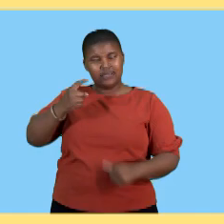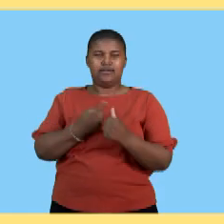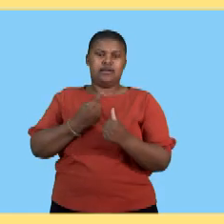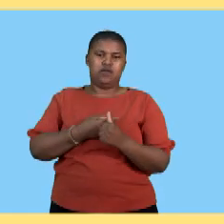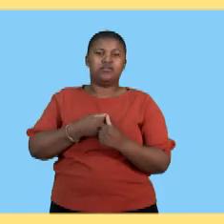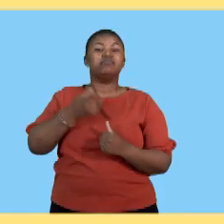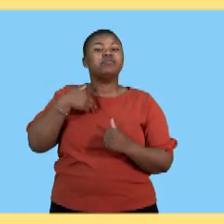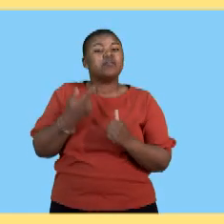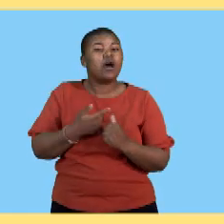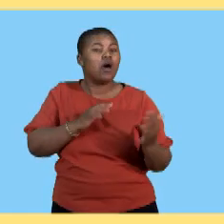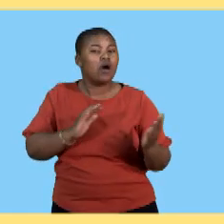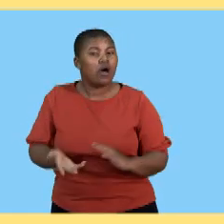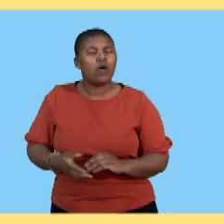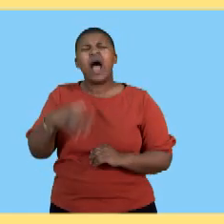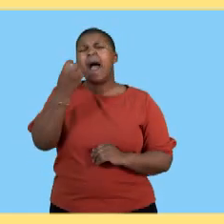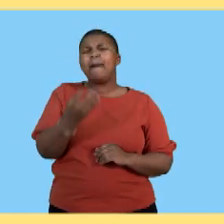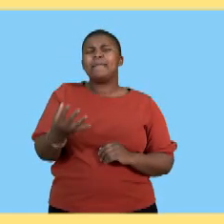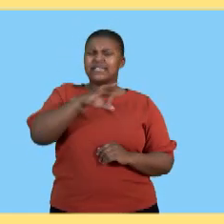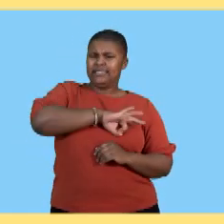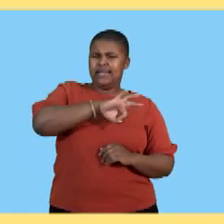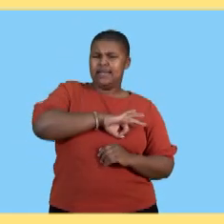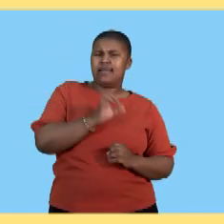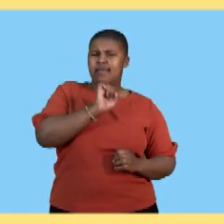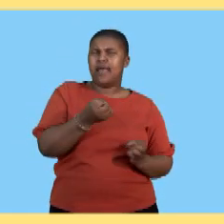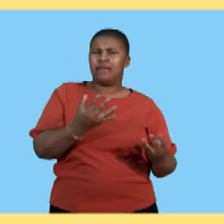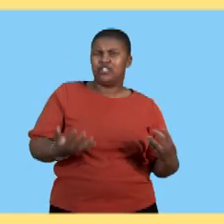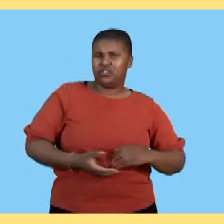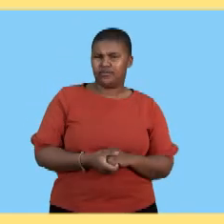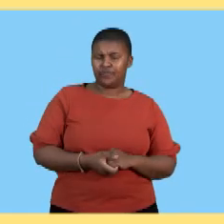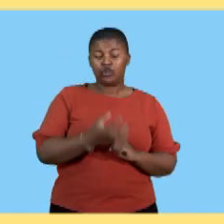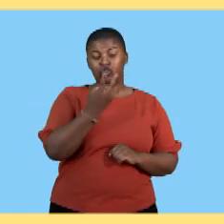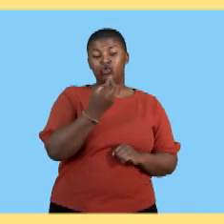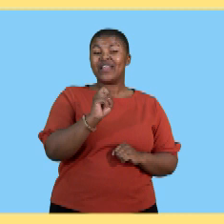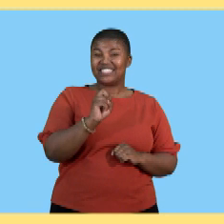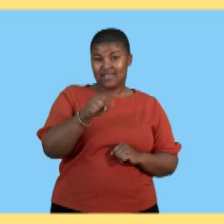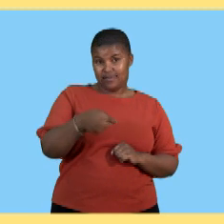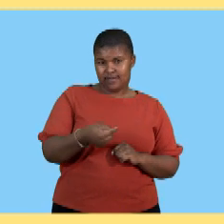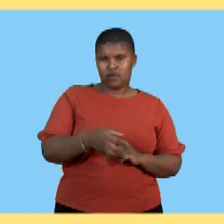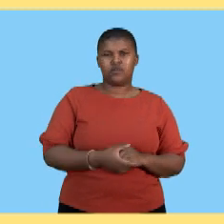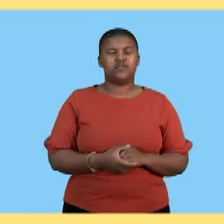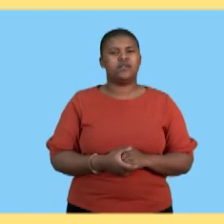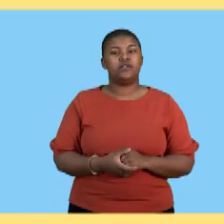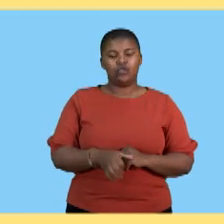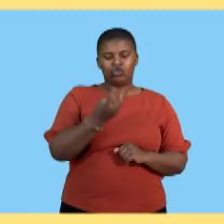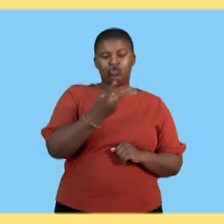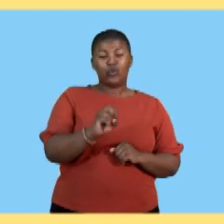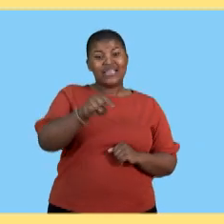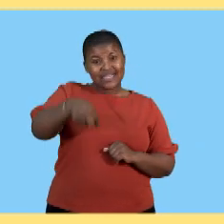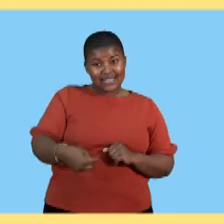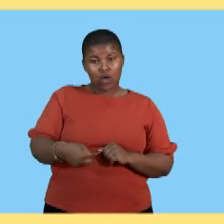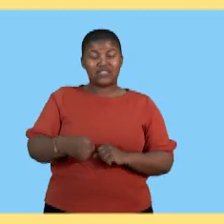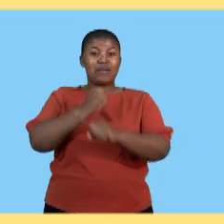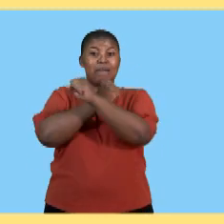for me to do that, I will now say, how much is the employee's gross salary? it is 20,000, and I'll say my